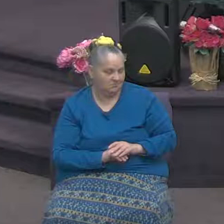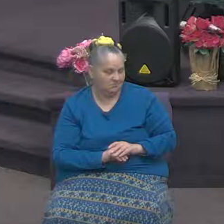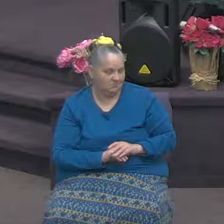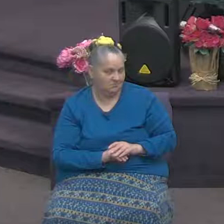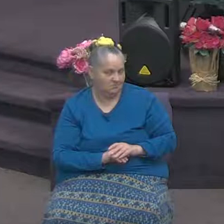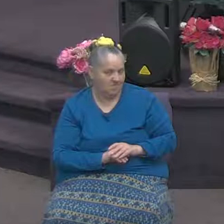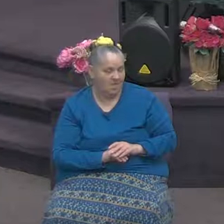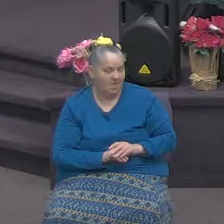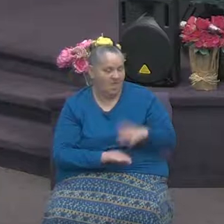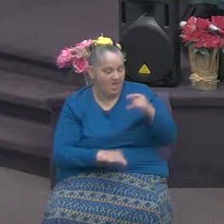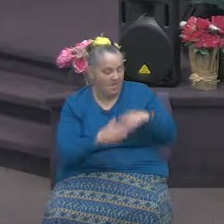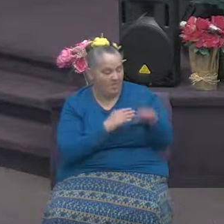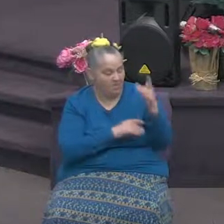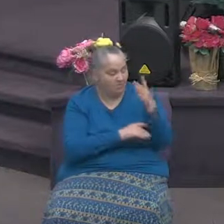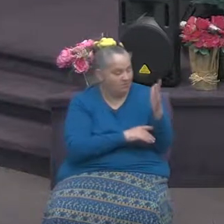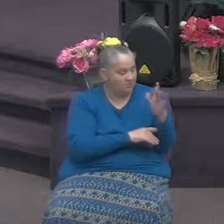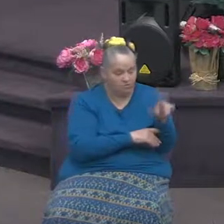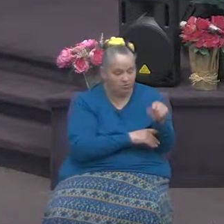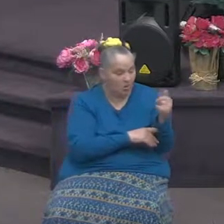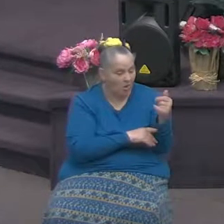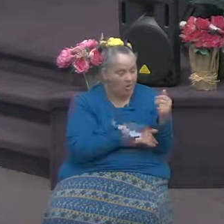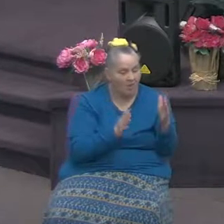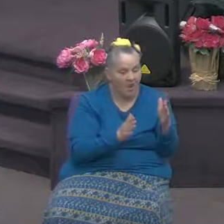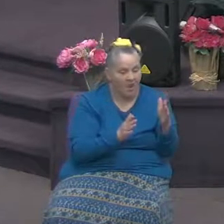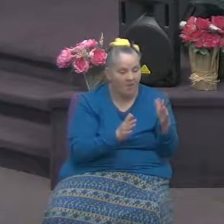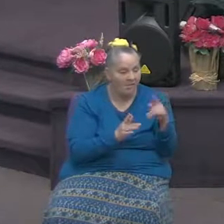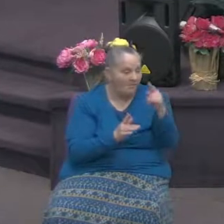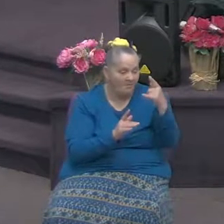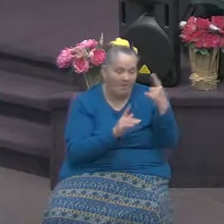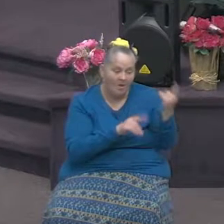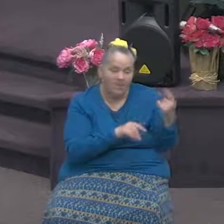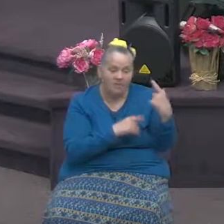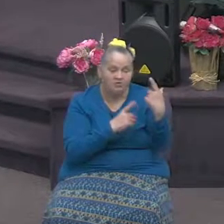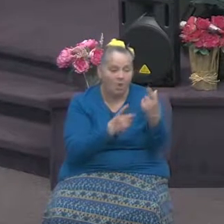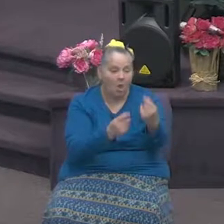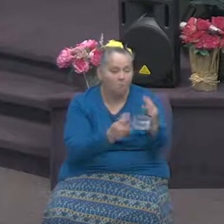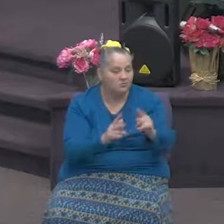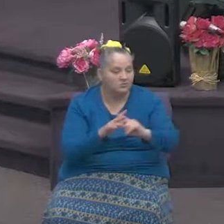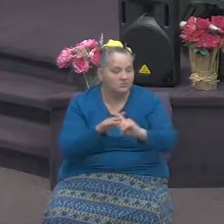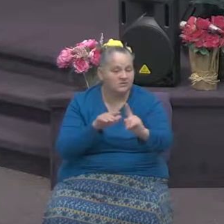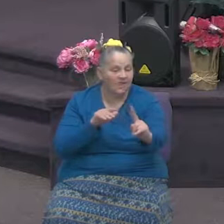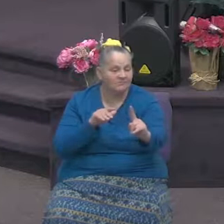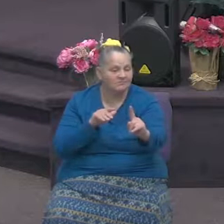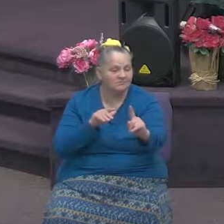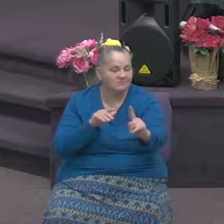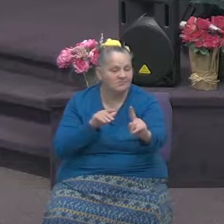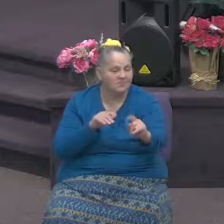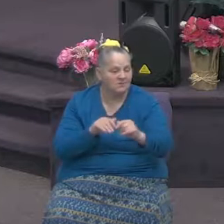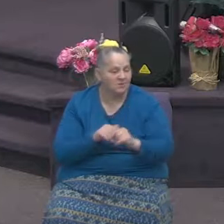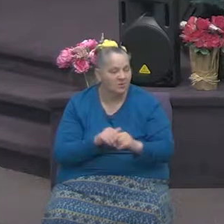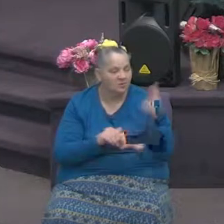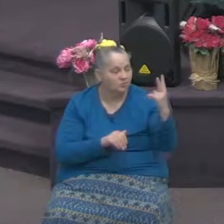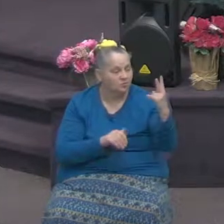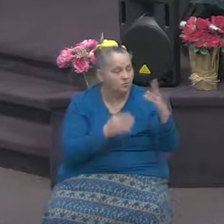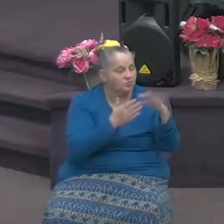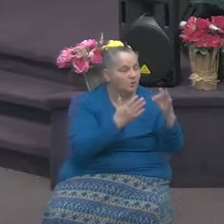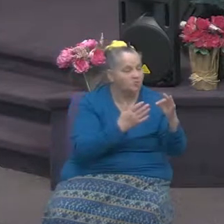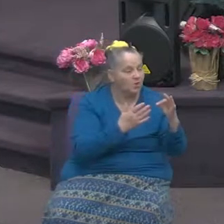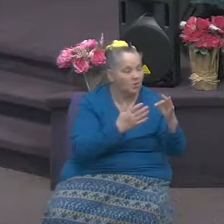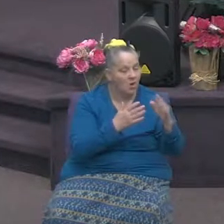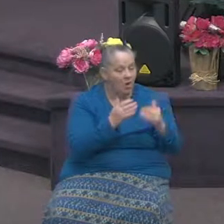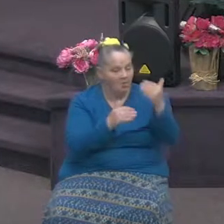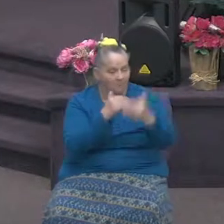In that wilderness, there was no other way for them to escape. Two choices: